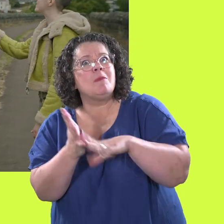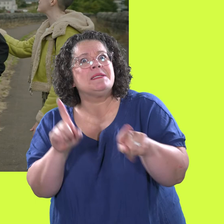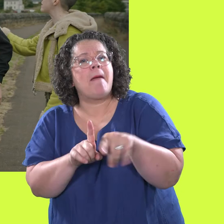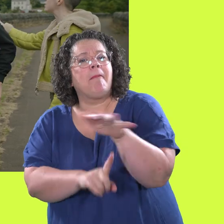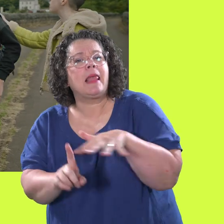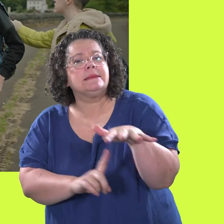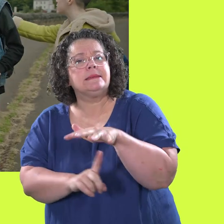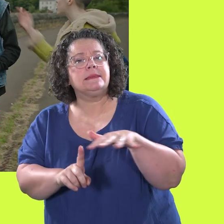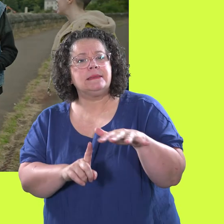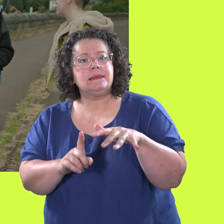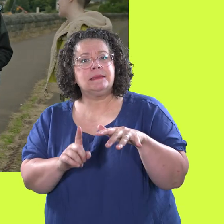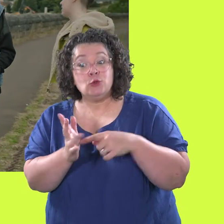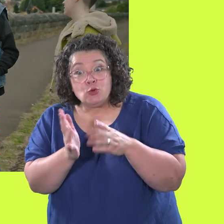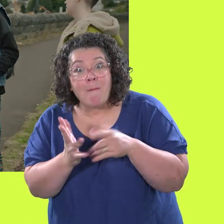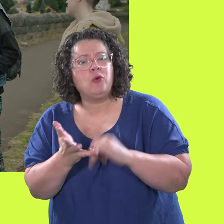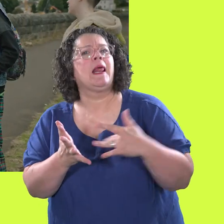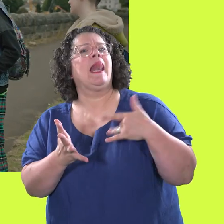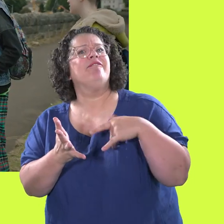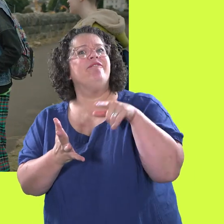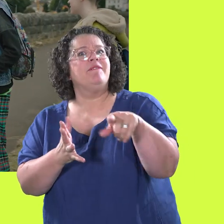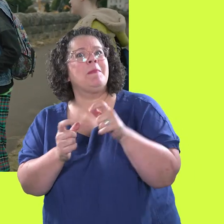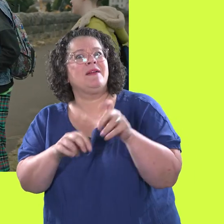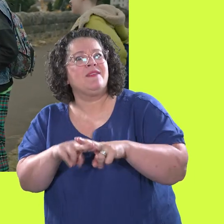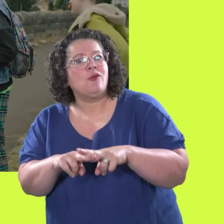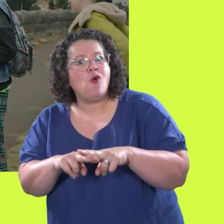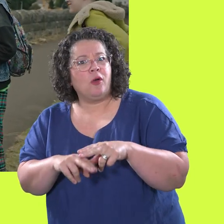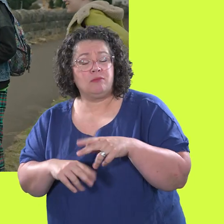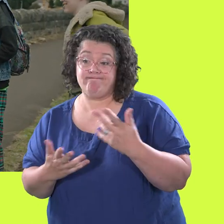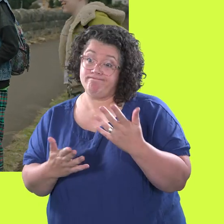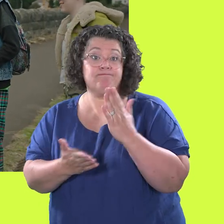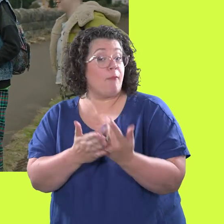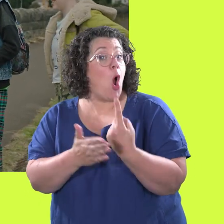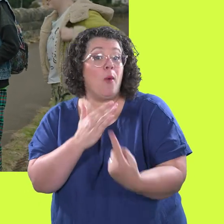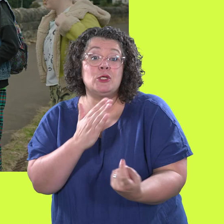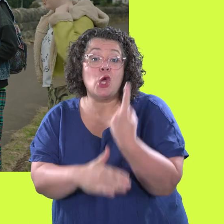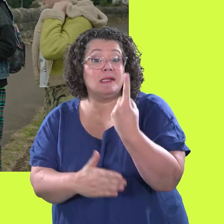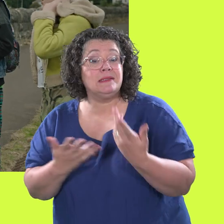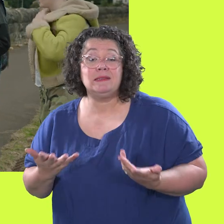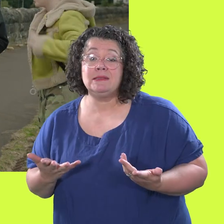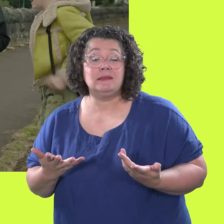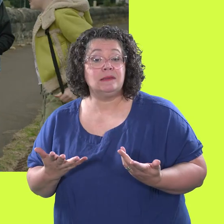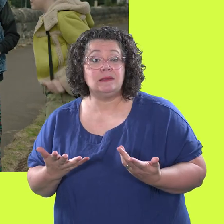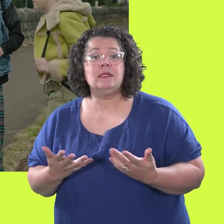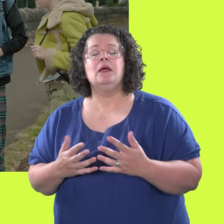Oh my god, it's the same place Tomos, the blogger, he lives there. Well, you're lying. He said it's my only chance.